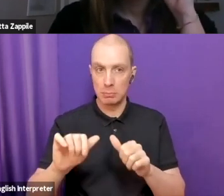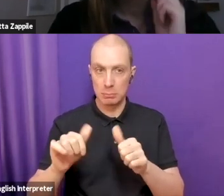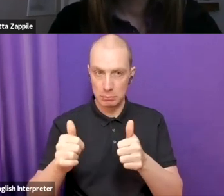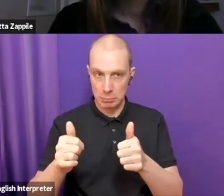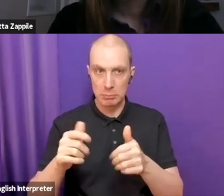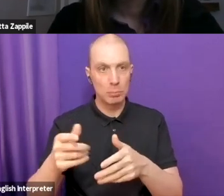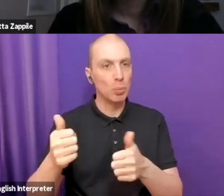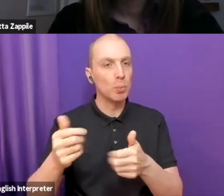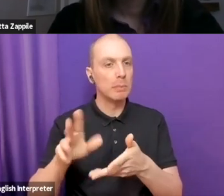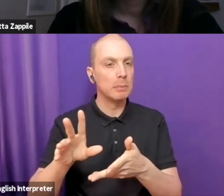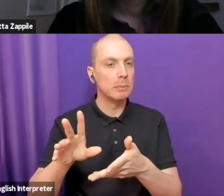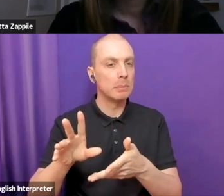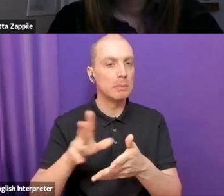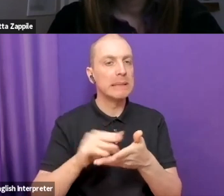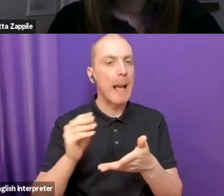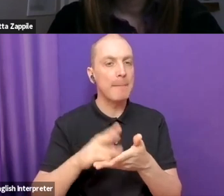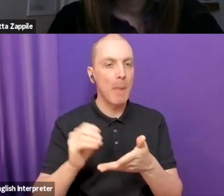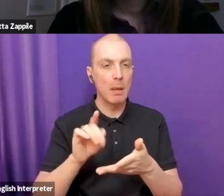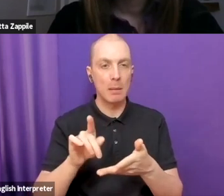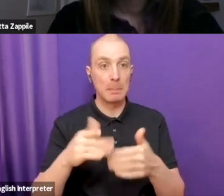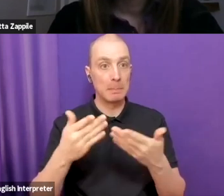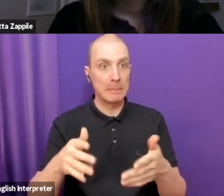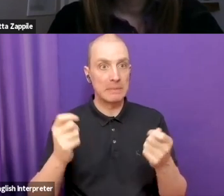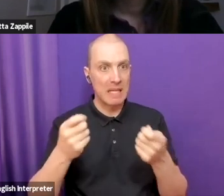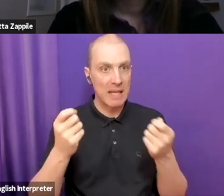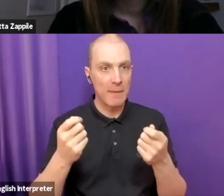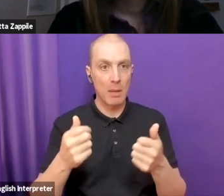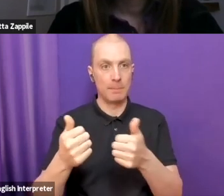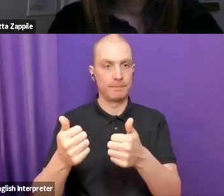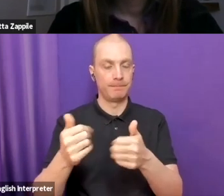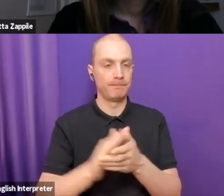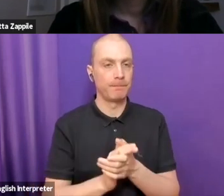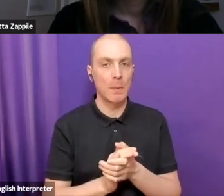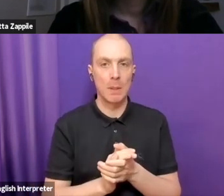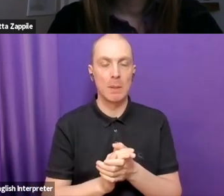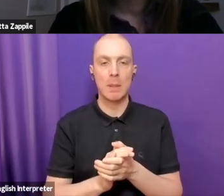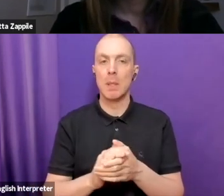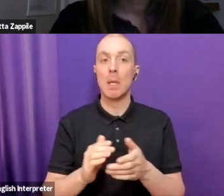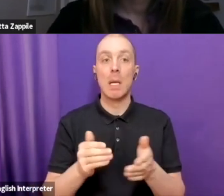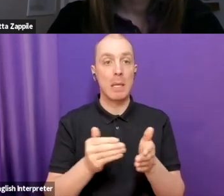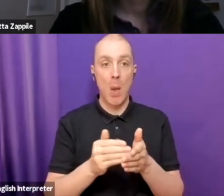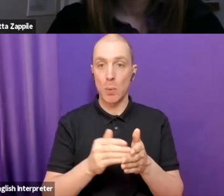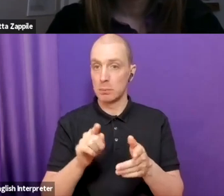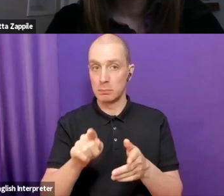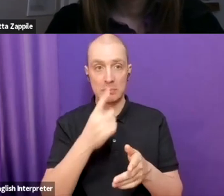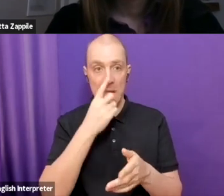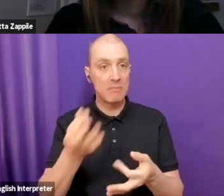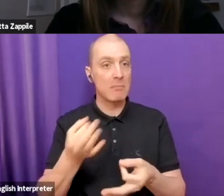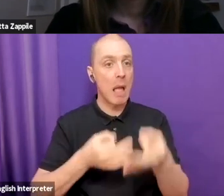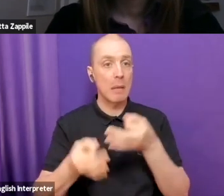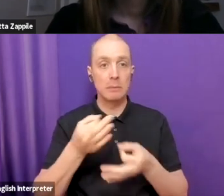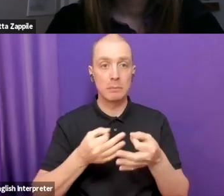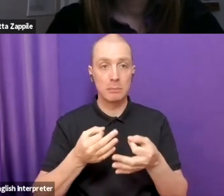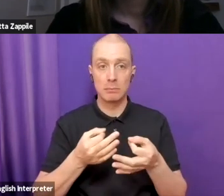that. Now we have quite some period of time now for people to ask both Nicoletta and Diego